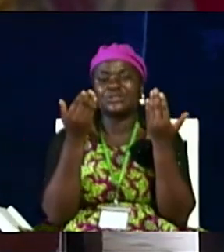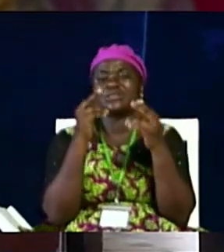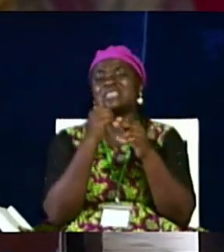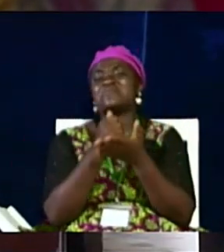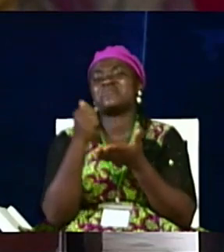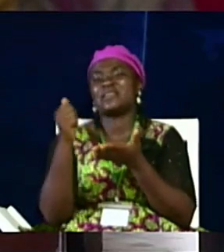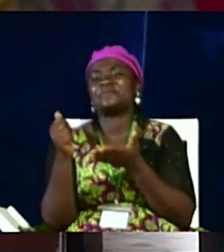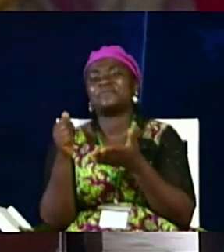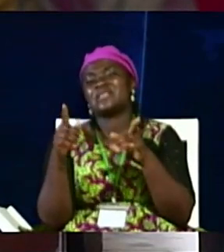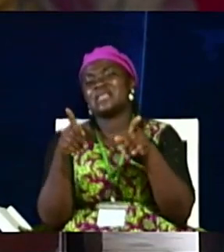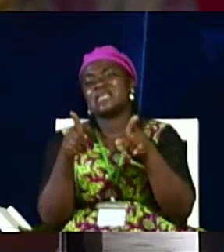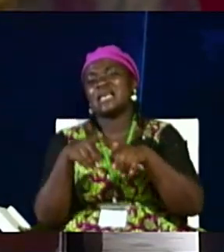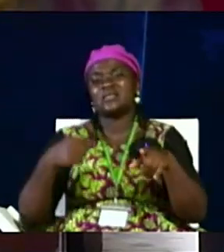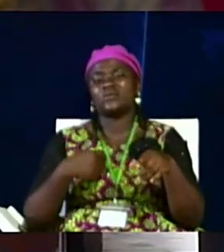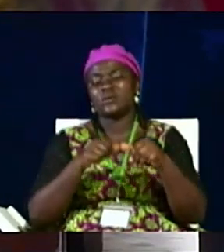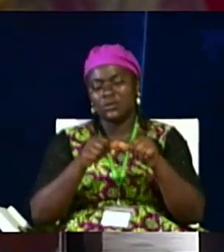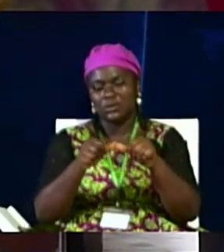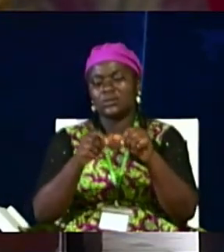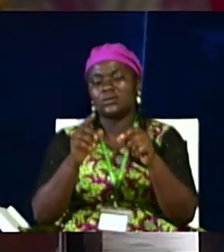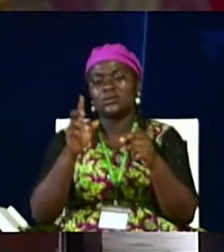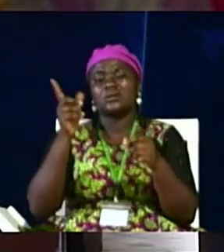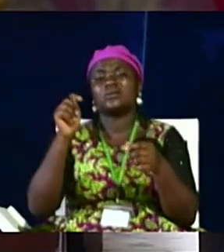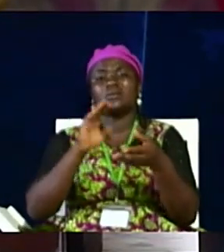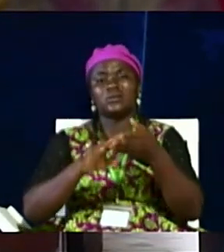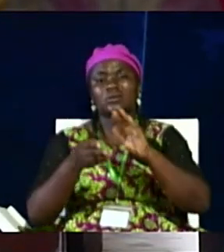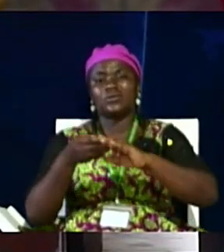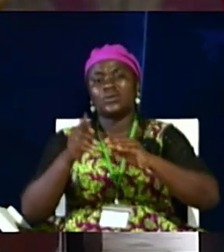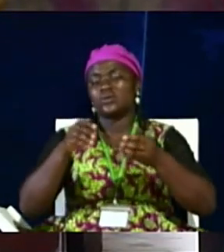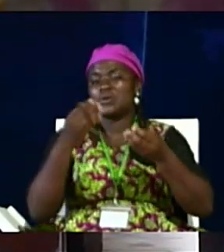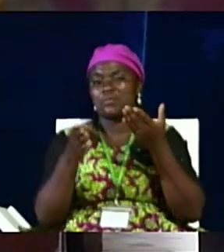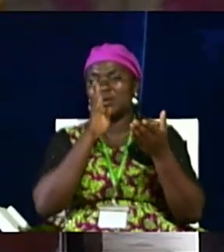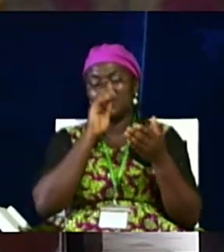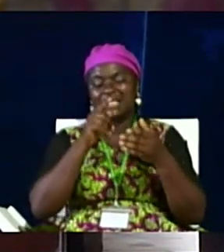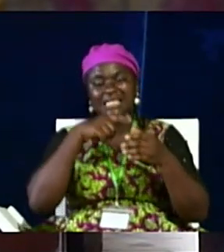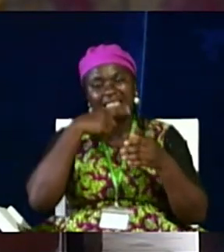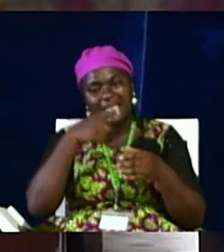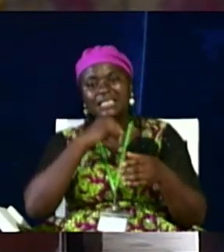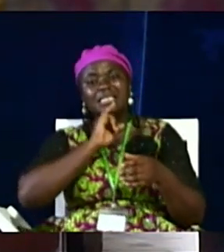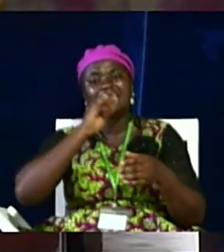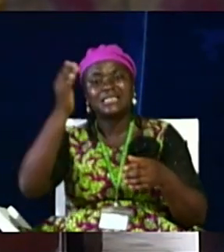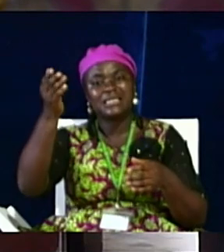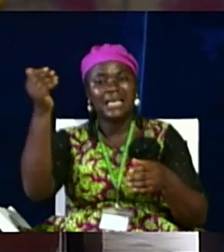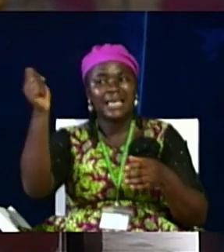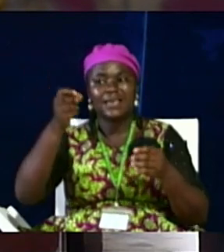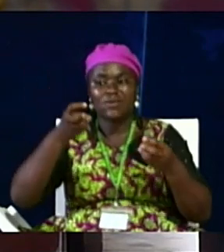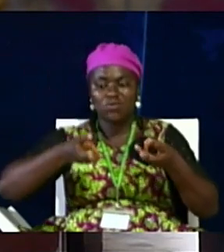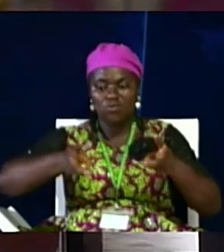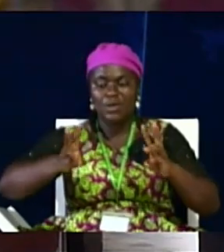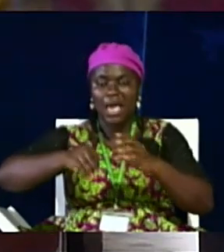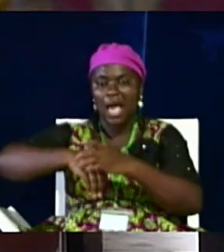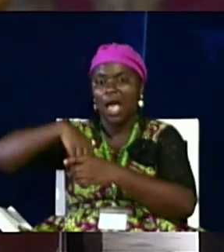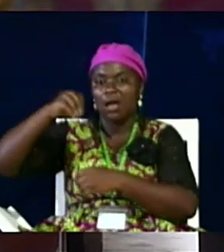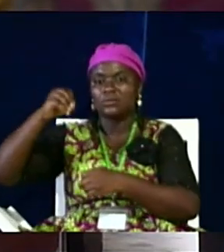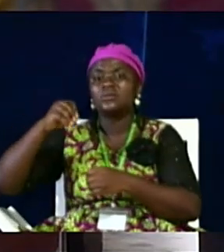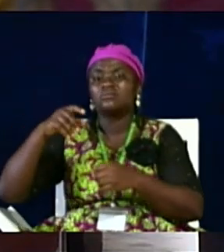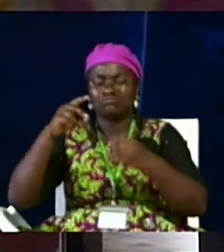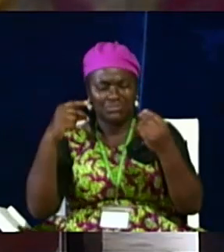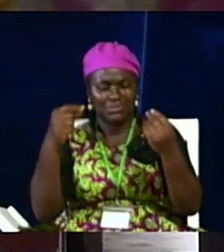As you consider all this story, you might begin to say, is there a way out? Then all of a